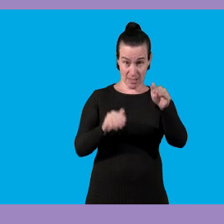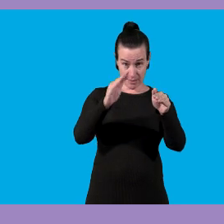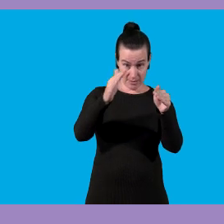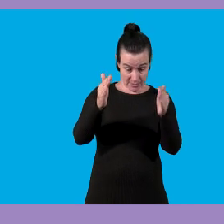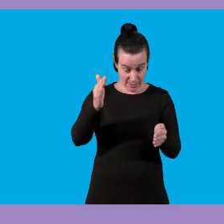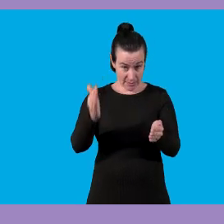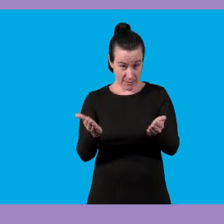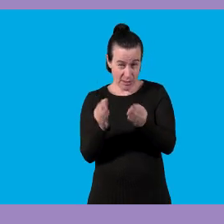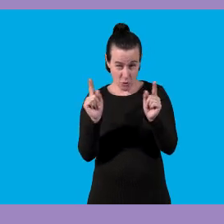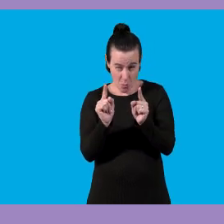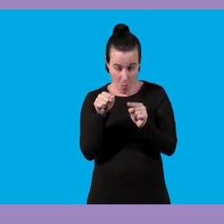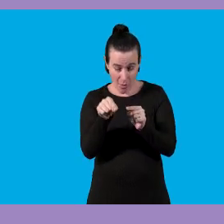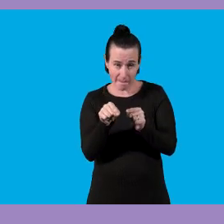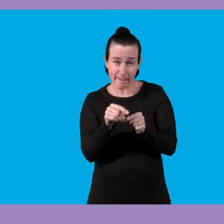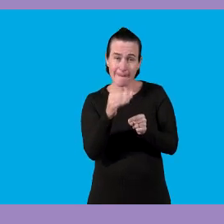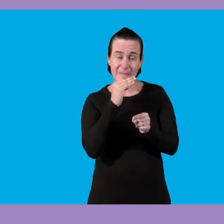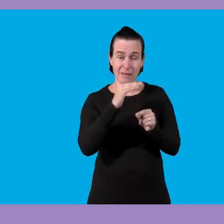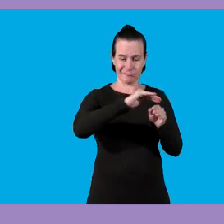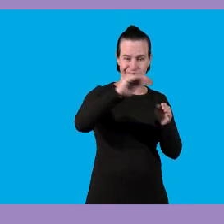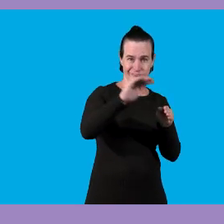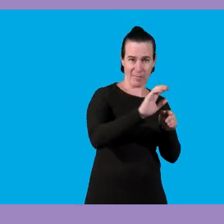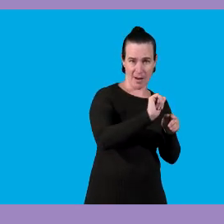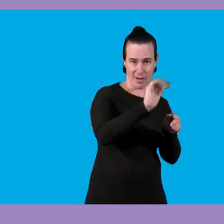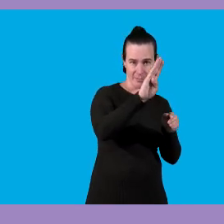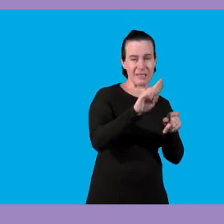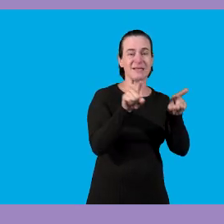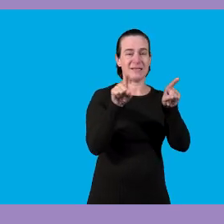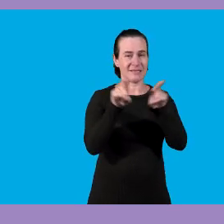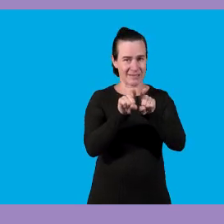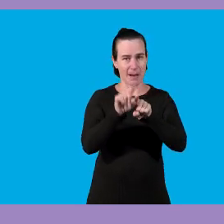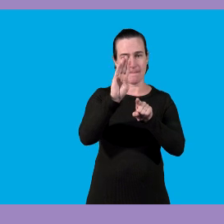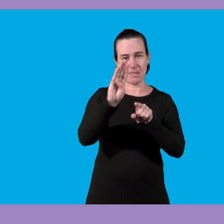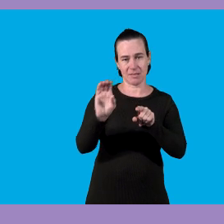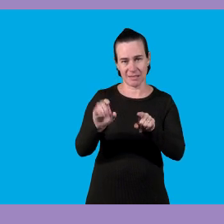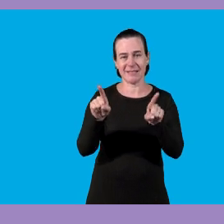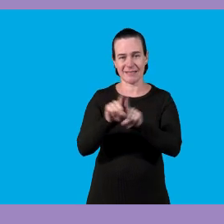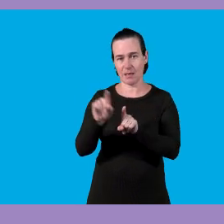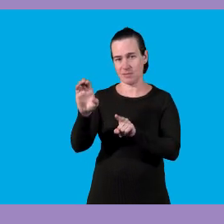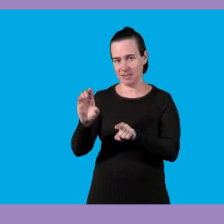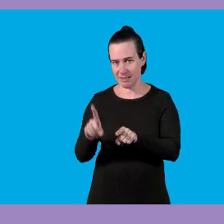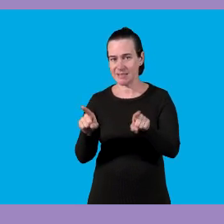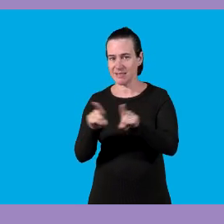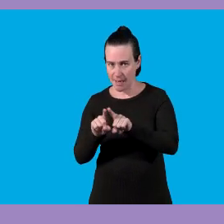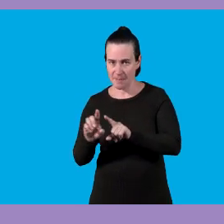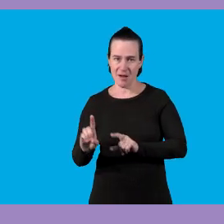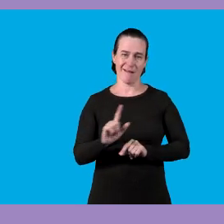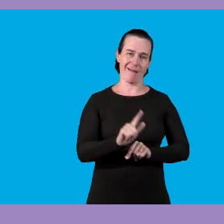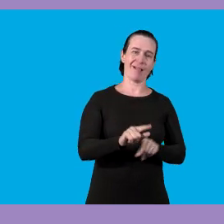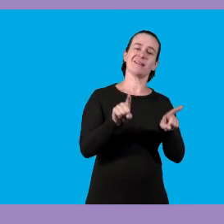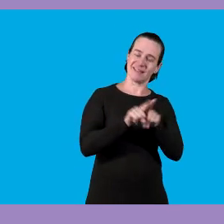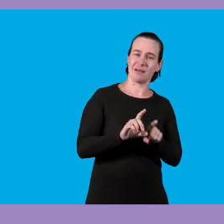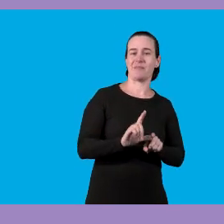to side BC, equal to side CD, equals to side LD, and equals to side